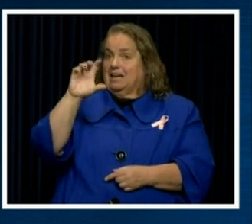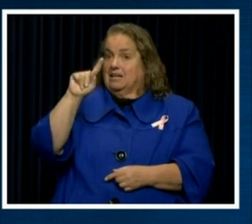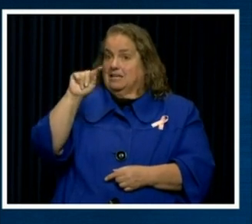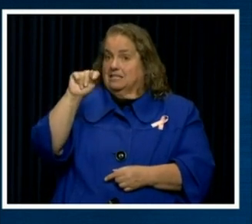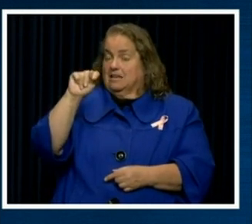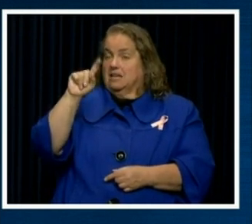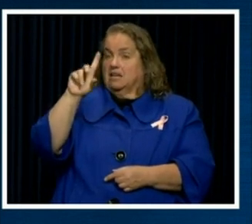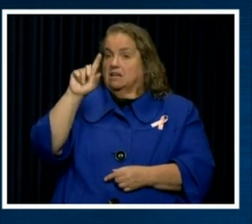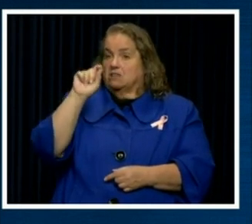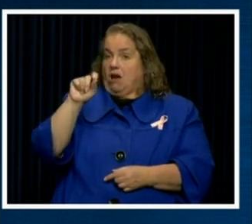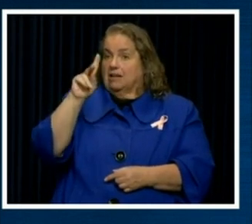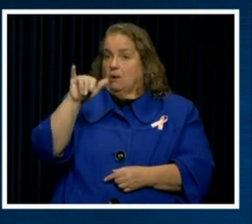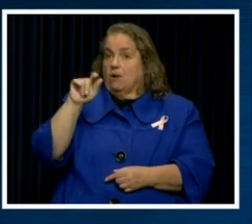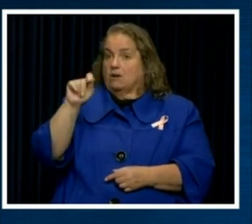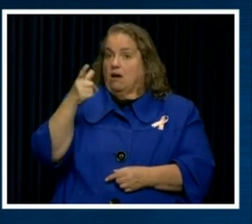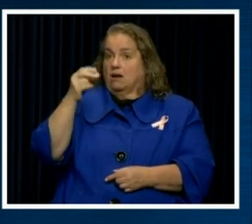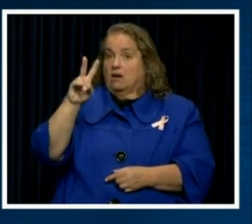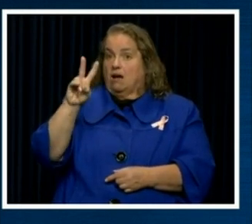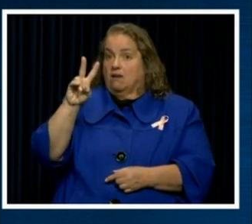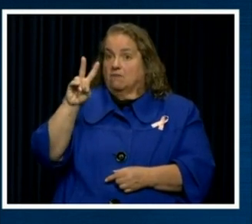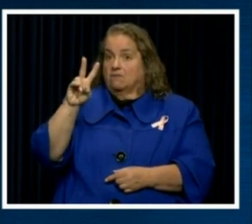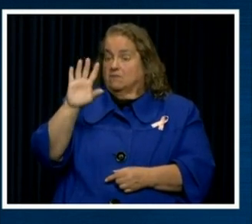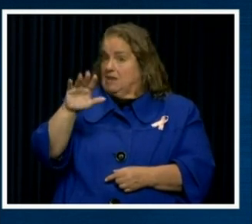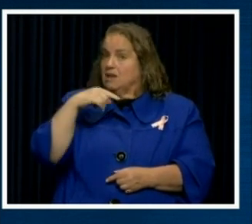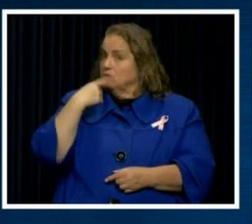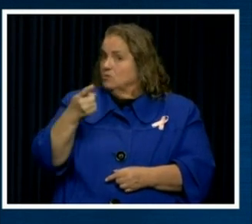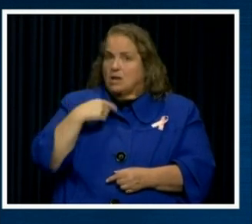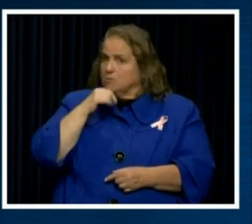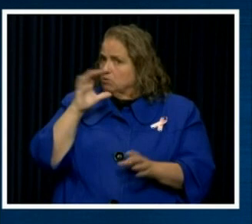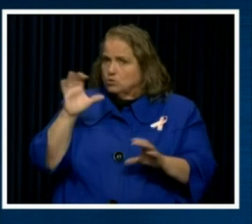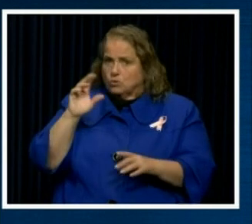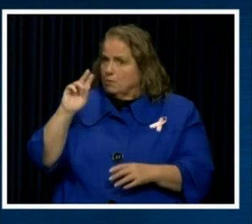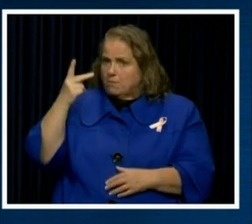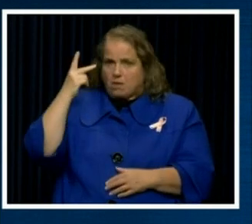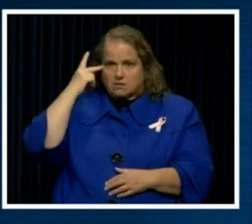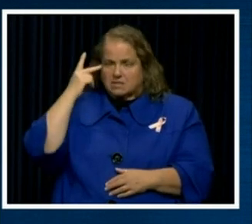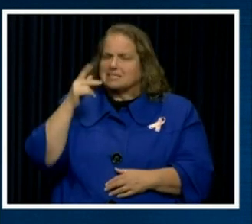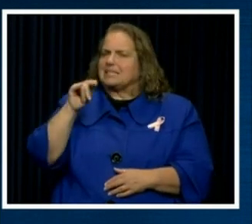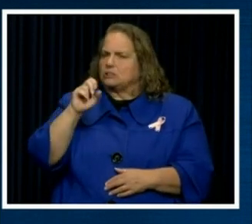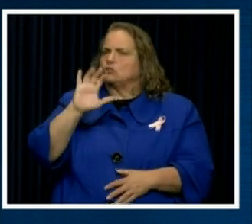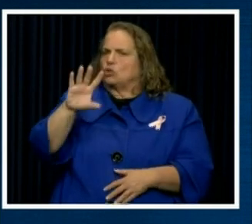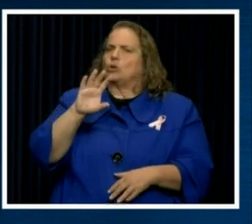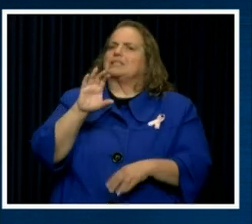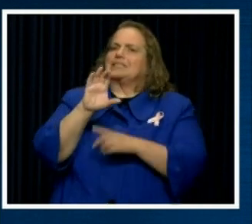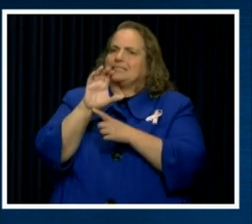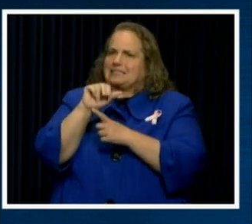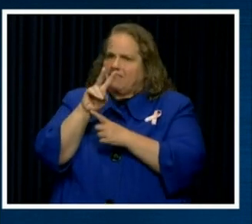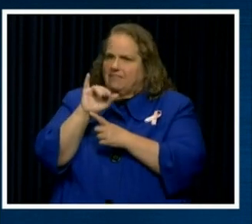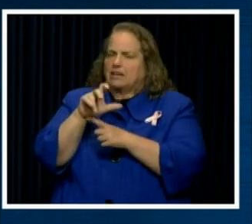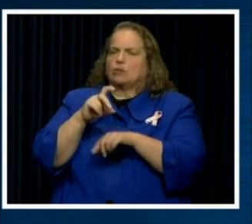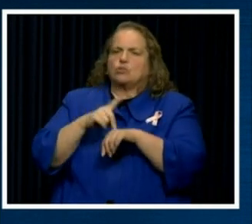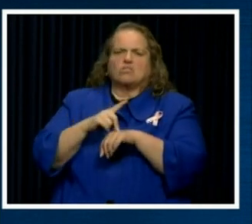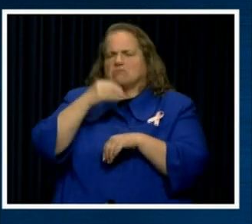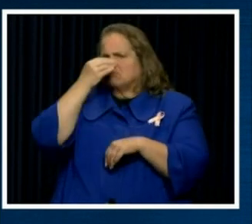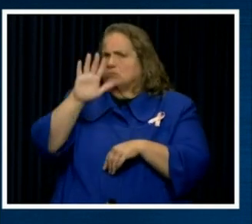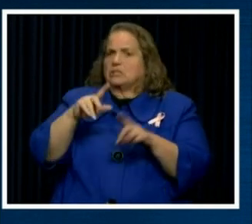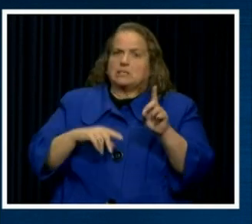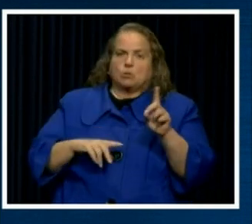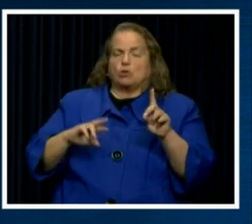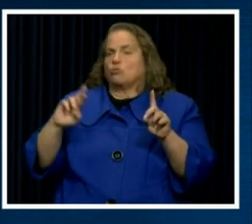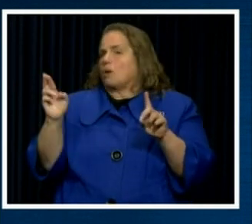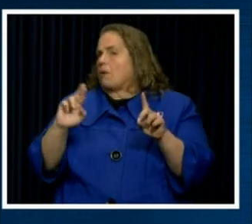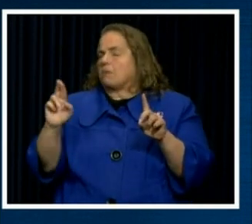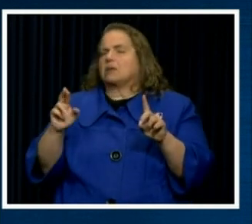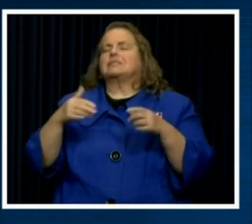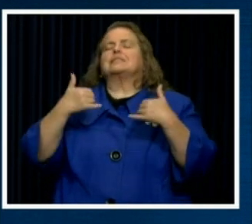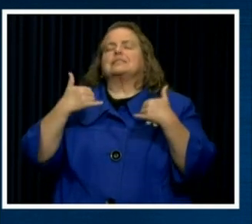elect.ky.gov. I've told you I'm not doing politics. This is a civic duty. Regardless of your party, you should